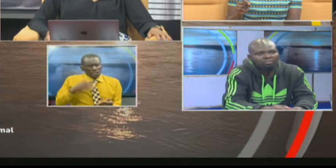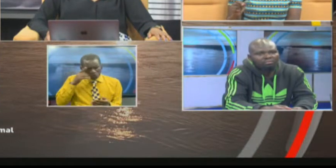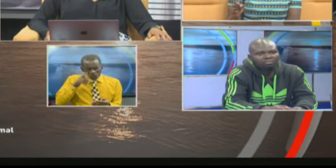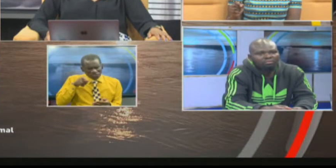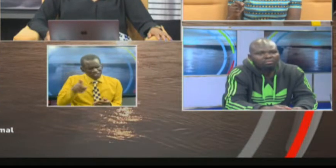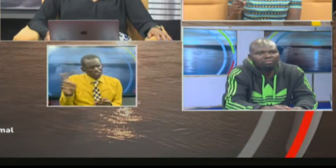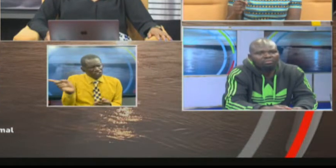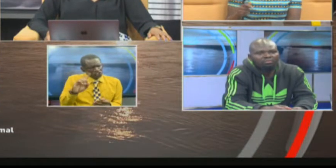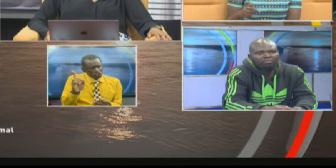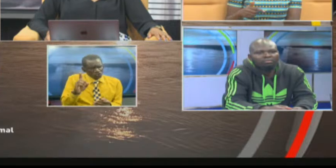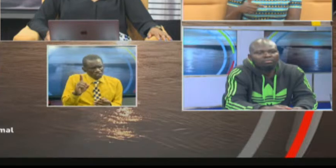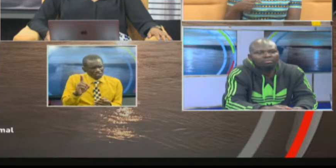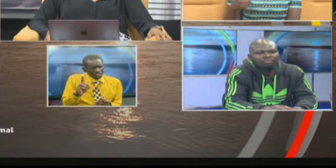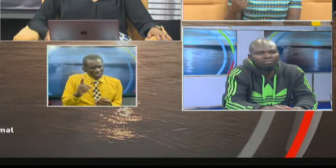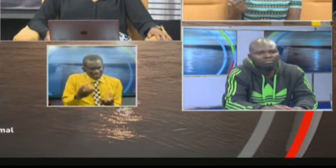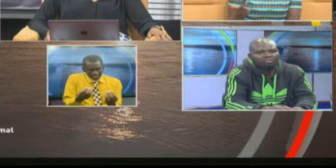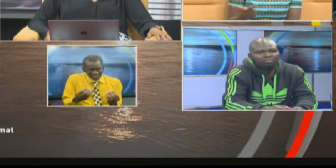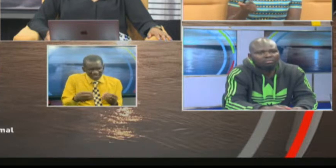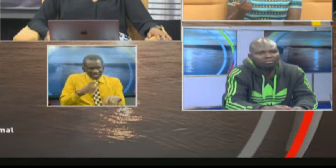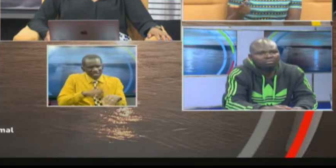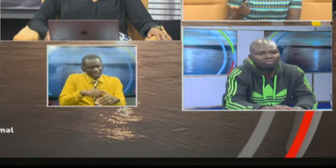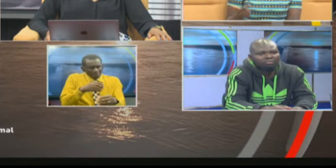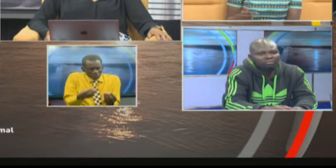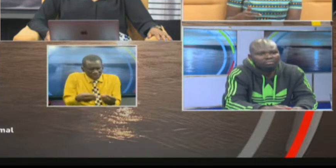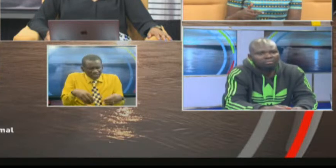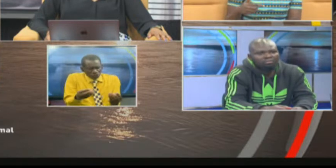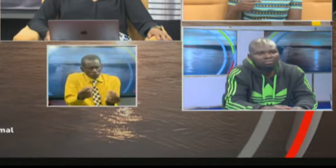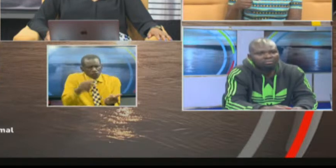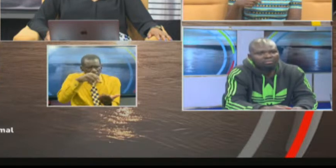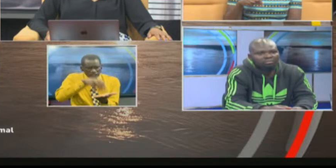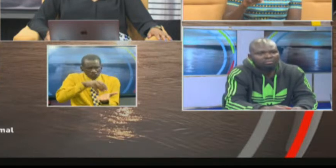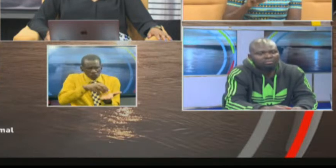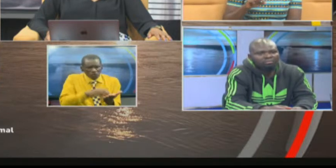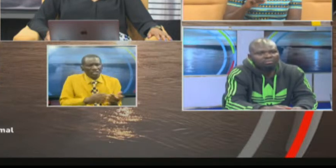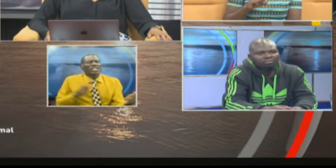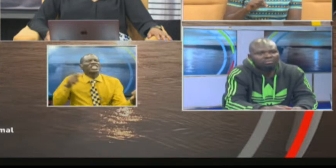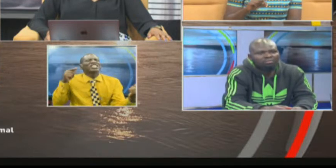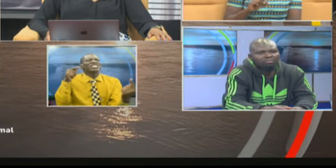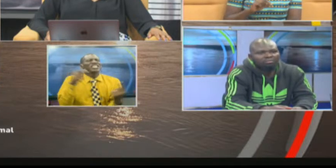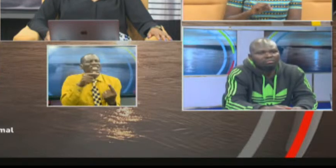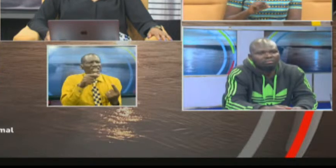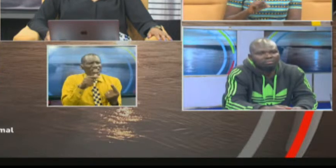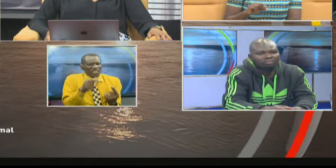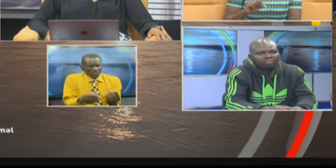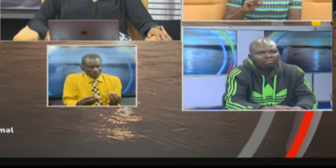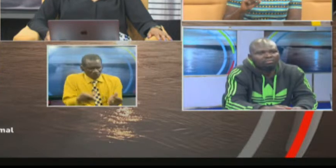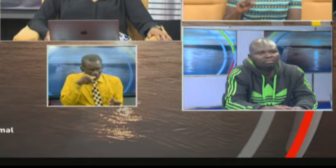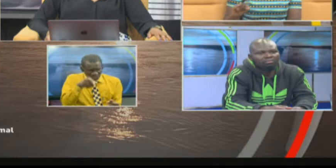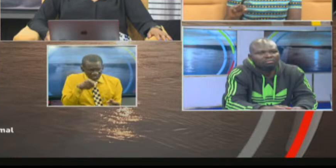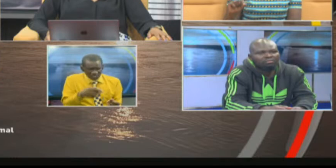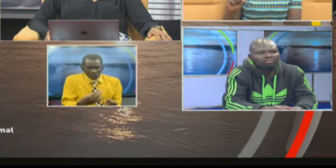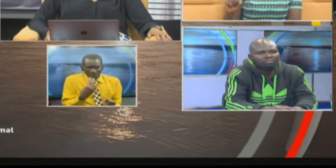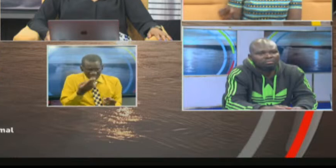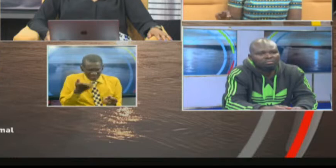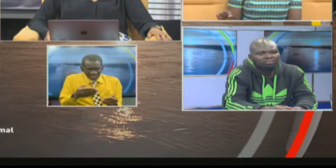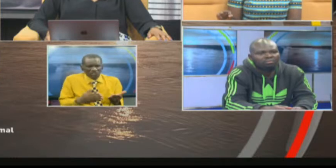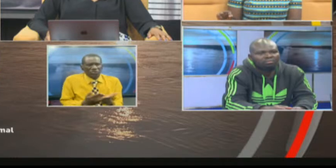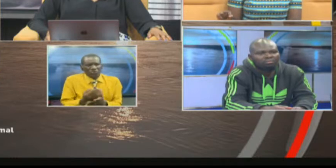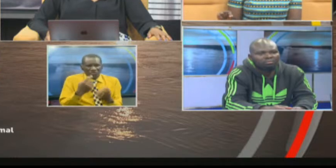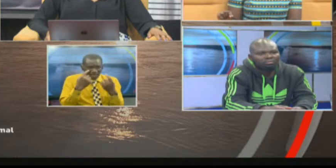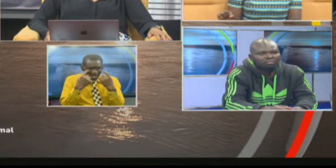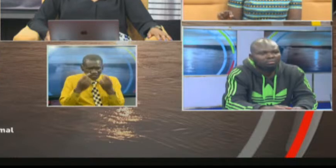very easy, because when we're dealing with a situation, unless we heal from this pain, we see things through the eyes of